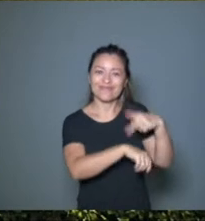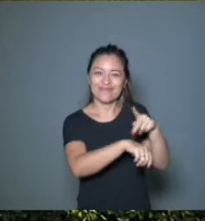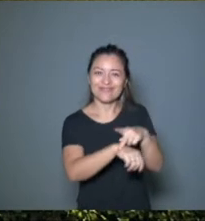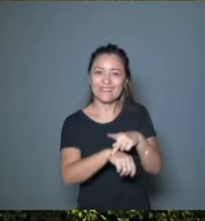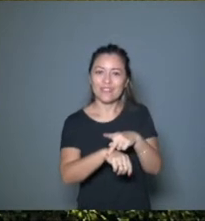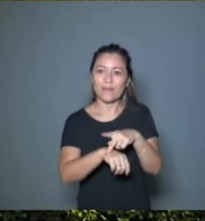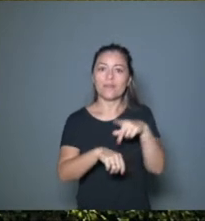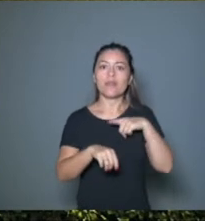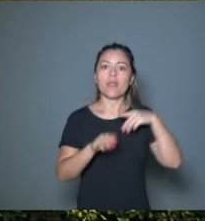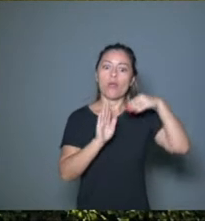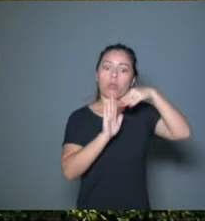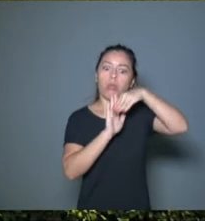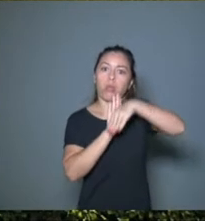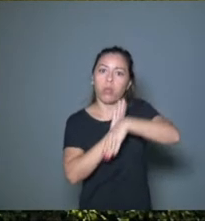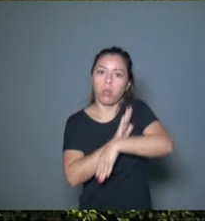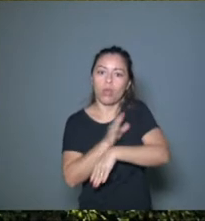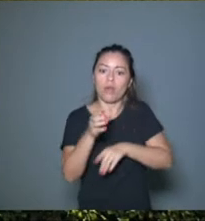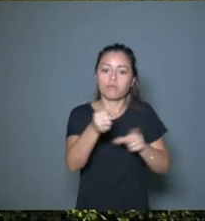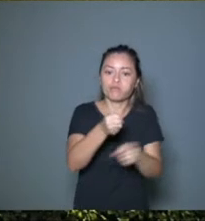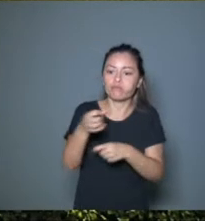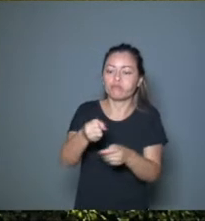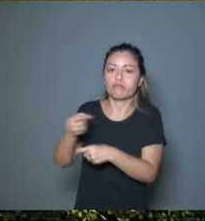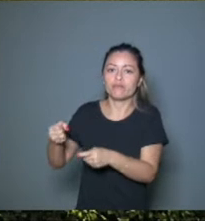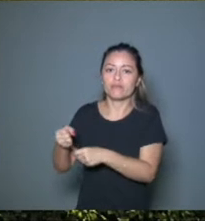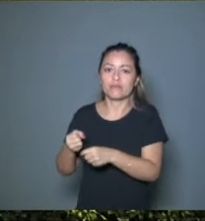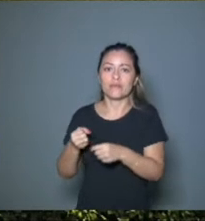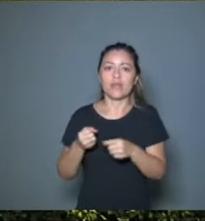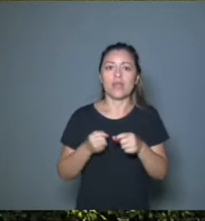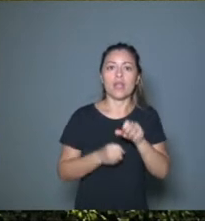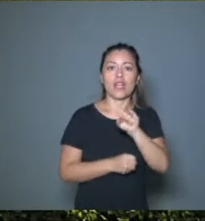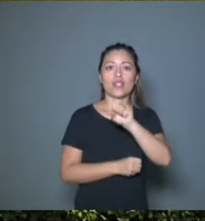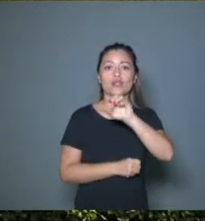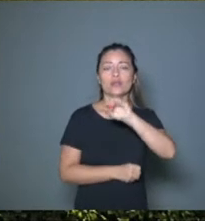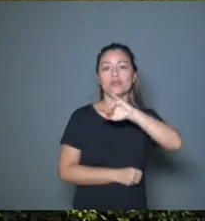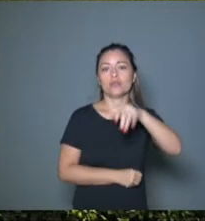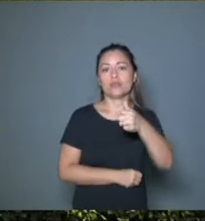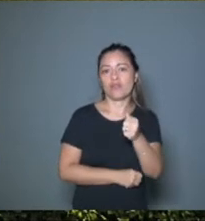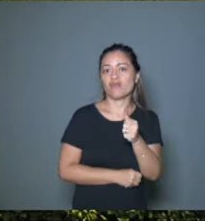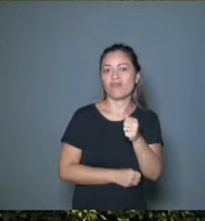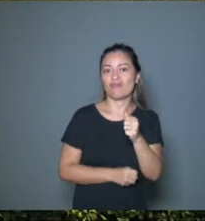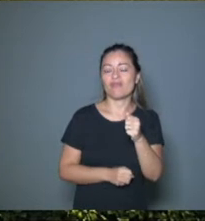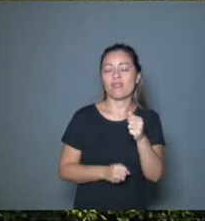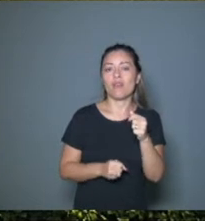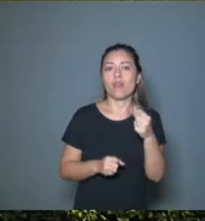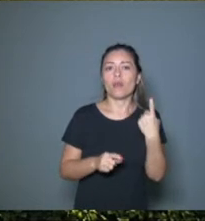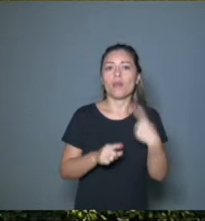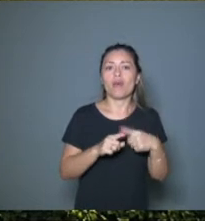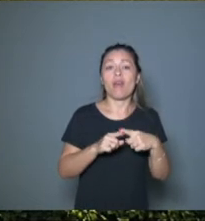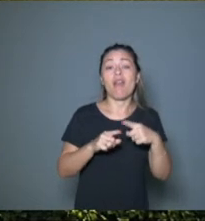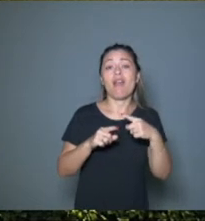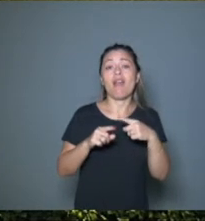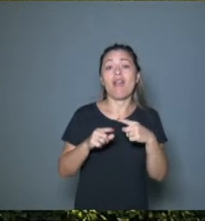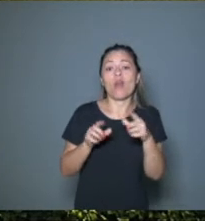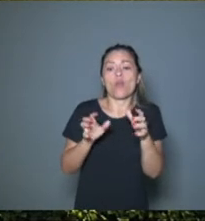in southern Brazil, Paraguay, and Argentina led to crop failure in soybeans in Latin